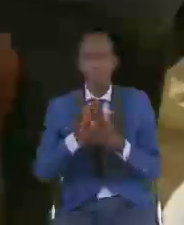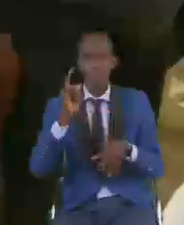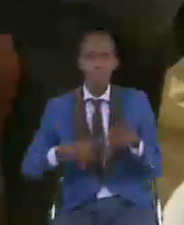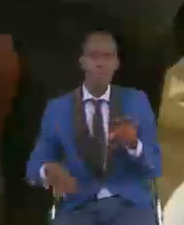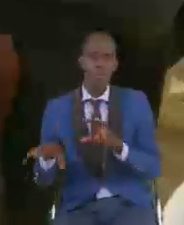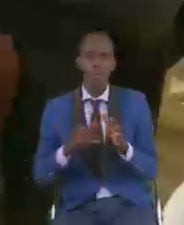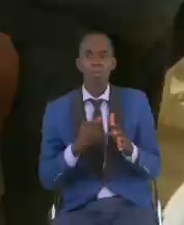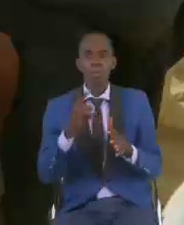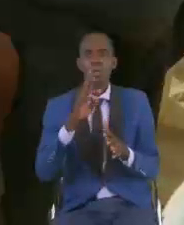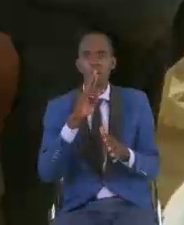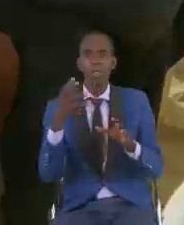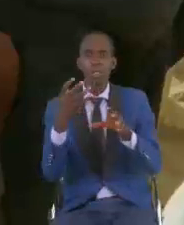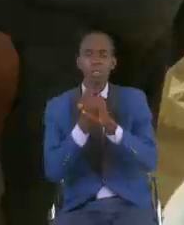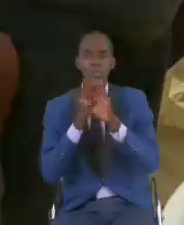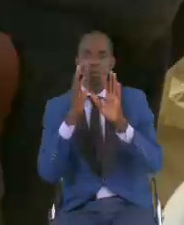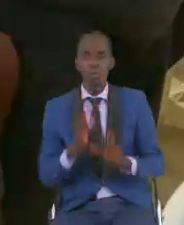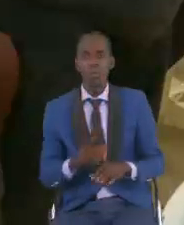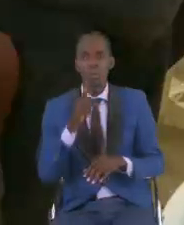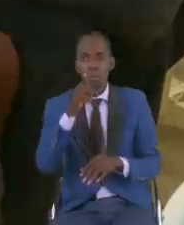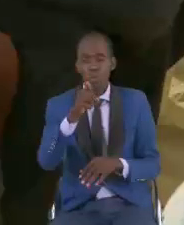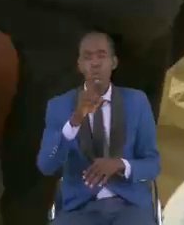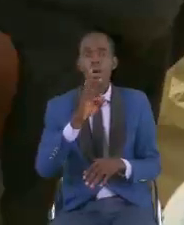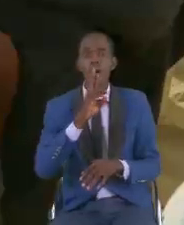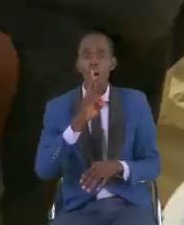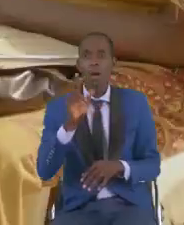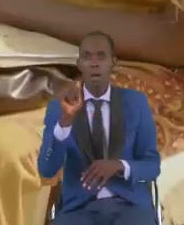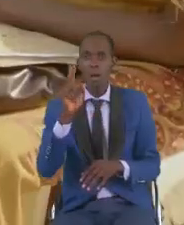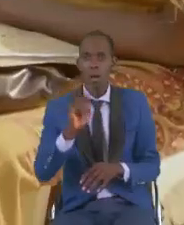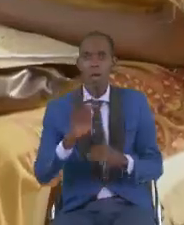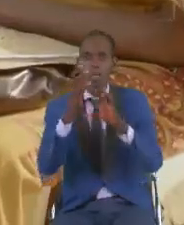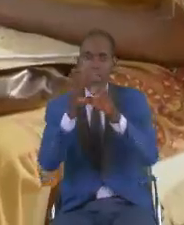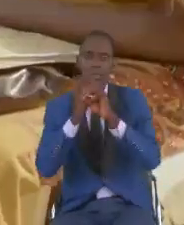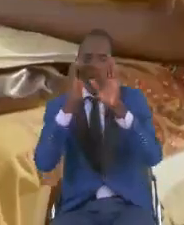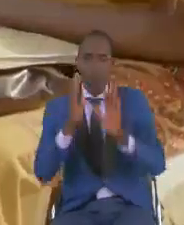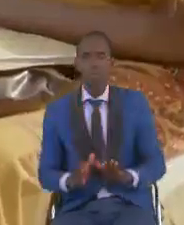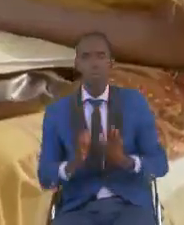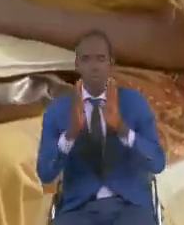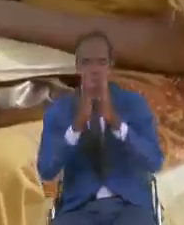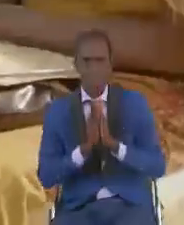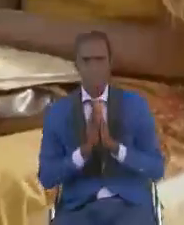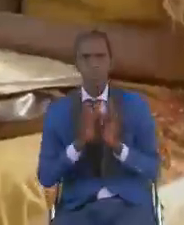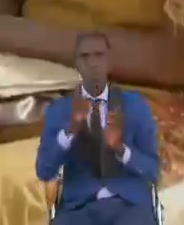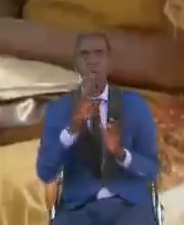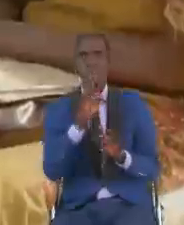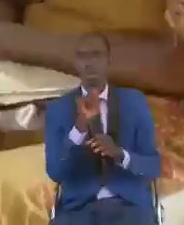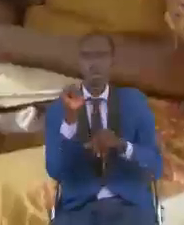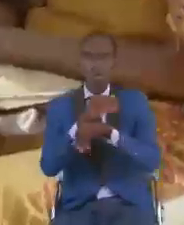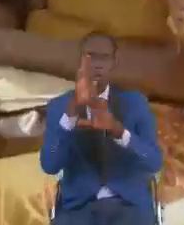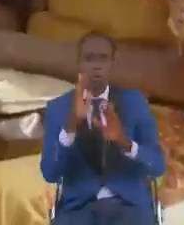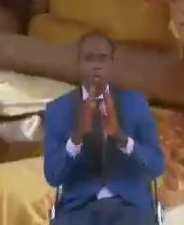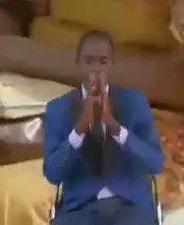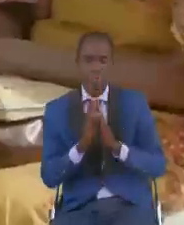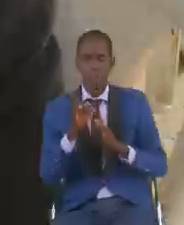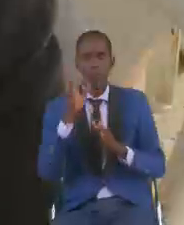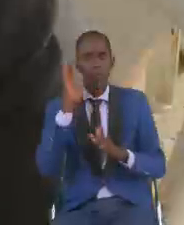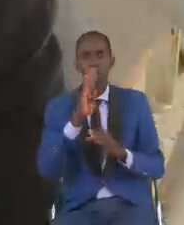are an achiever. Amen. You are an achiever. Amen. You are a conqueror. You have been more